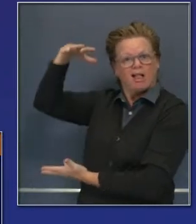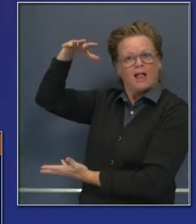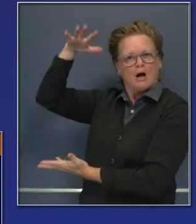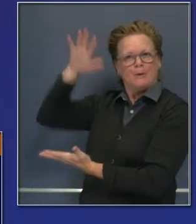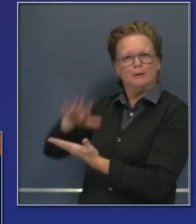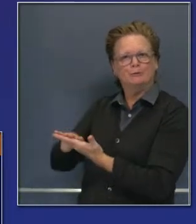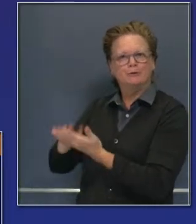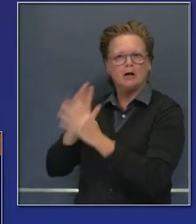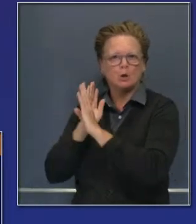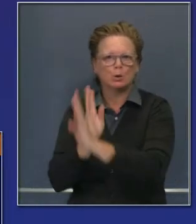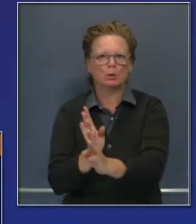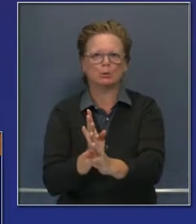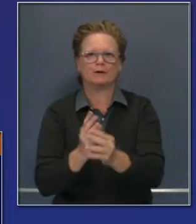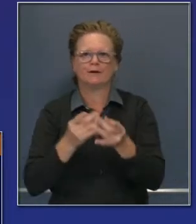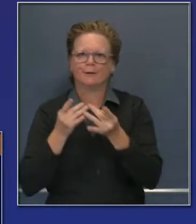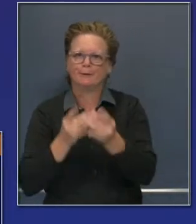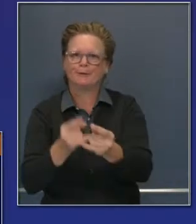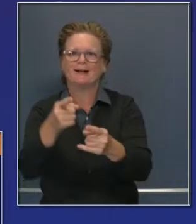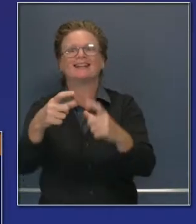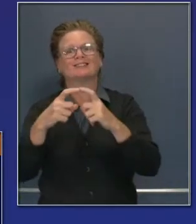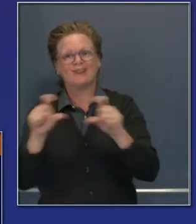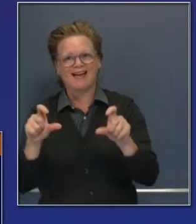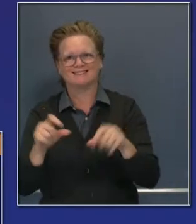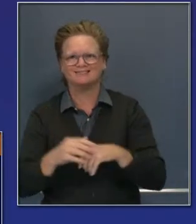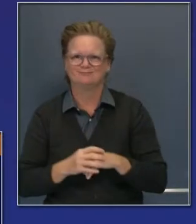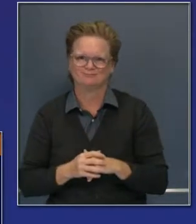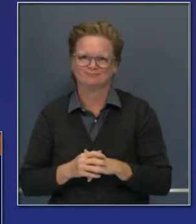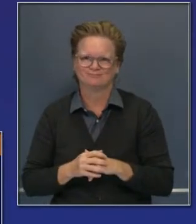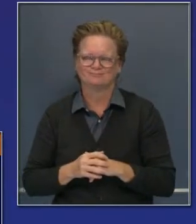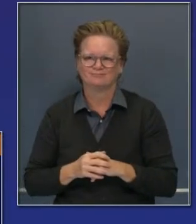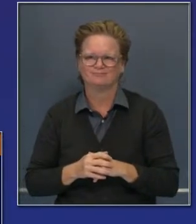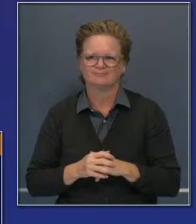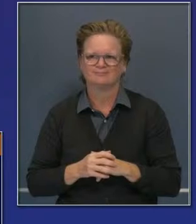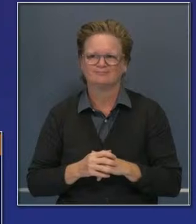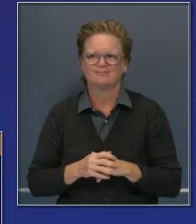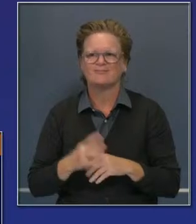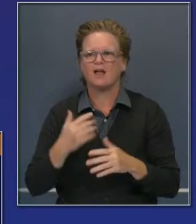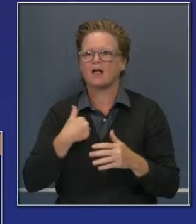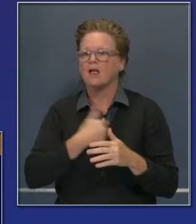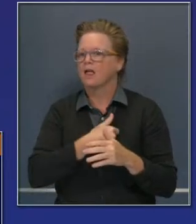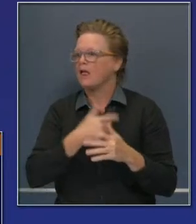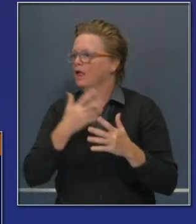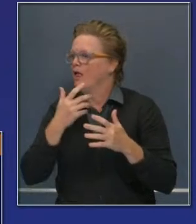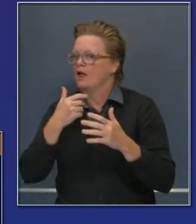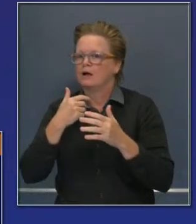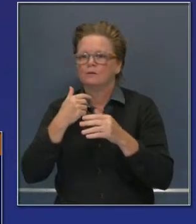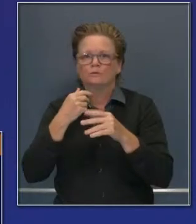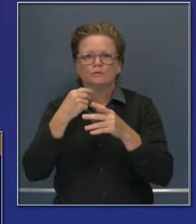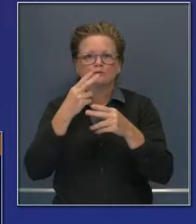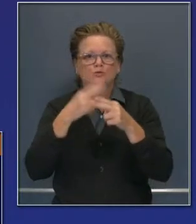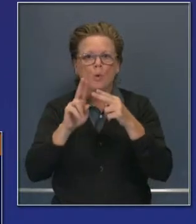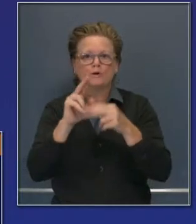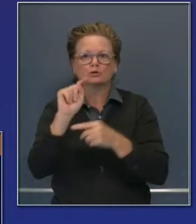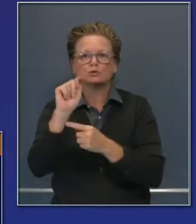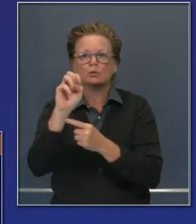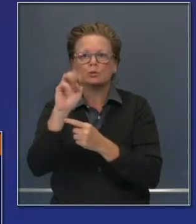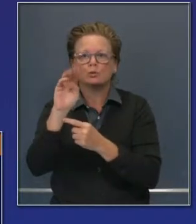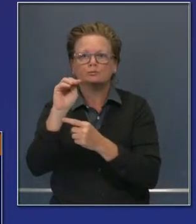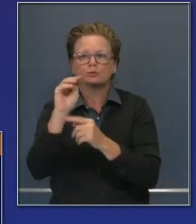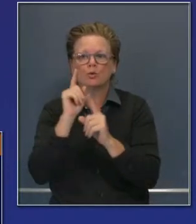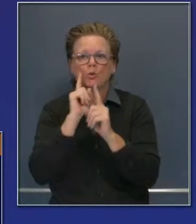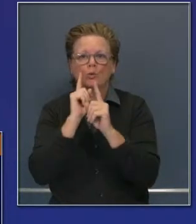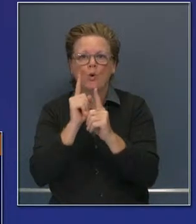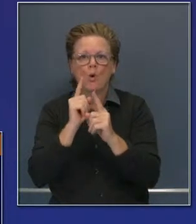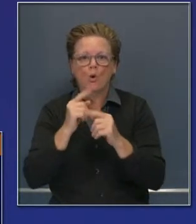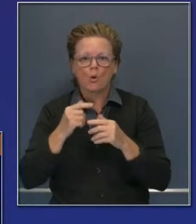reduce at the moment the growth of that backlog. Again, we say short-term, medium, and long-term. We believe this 2-week reset